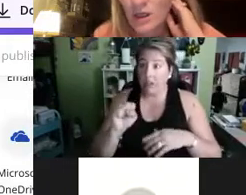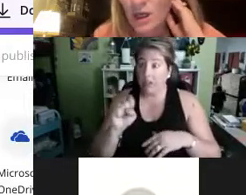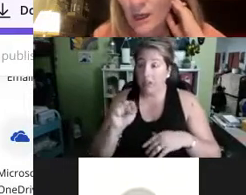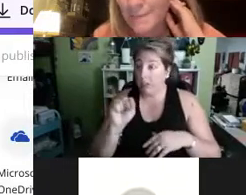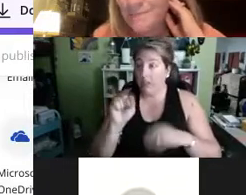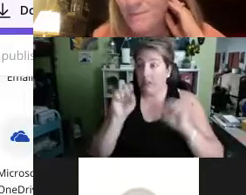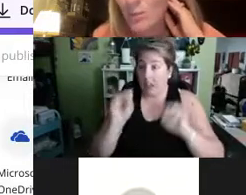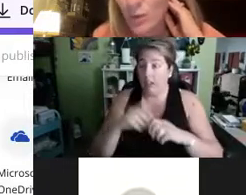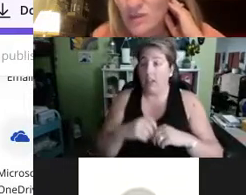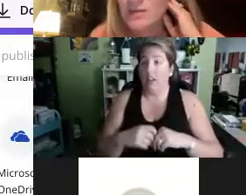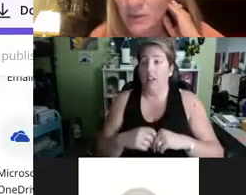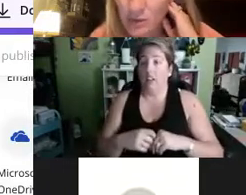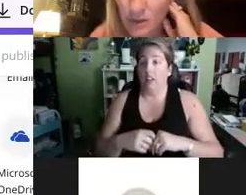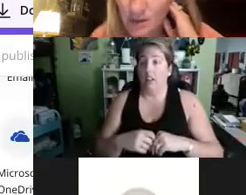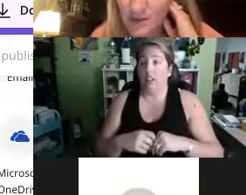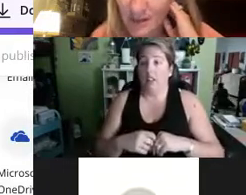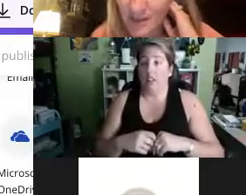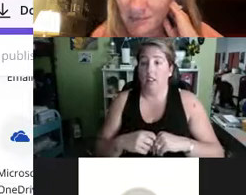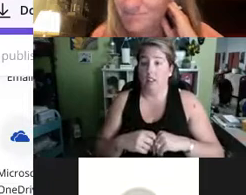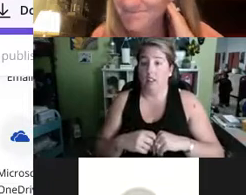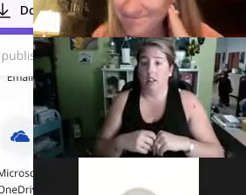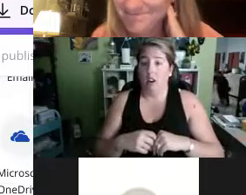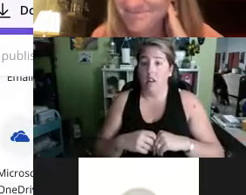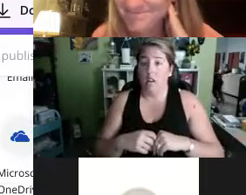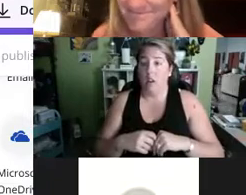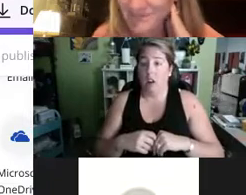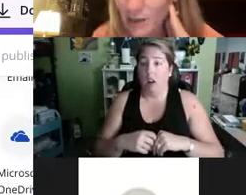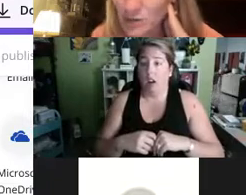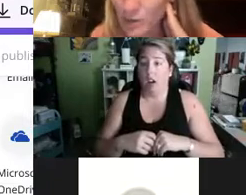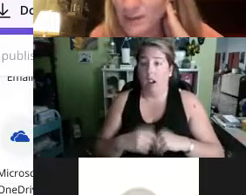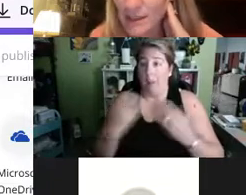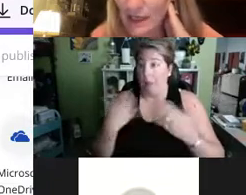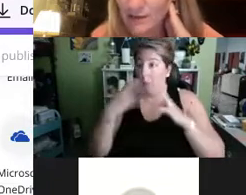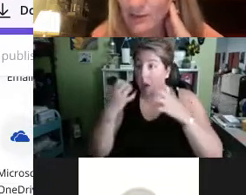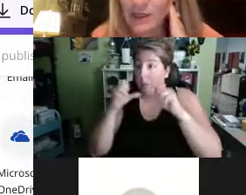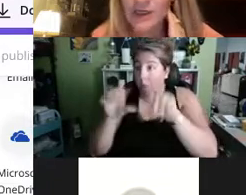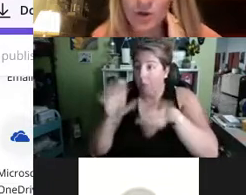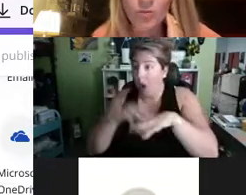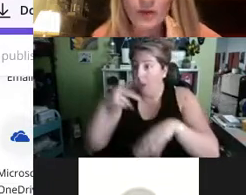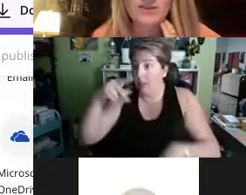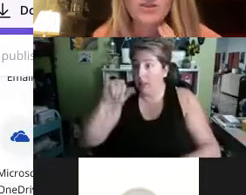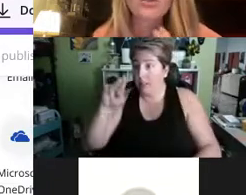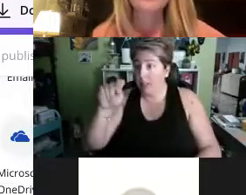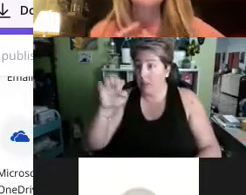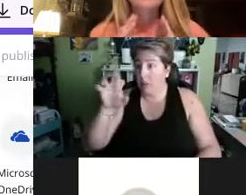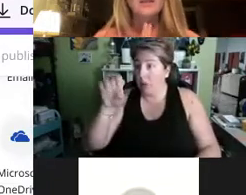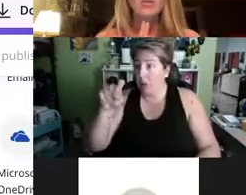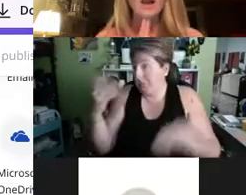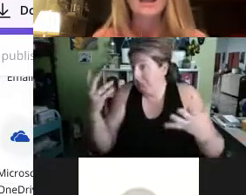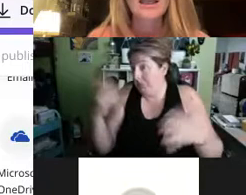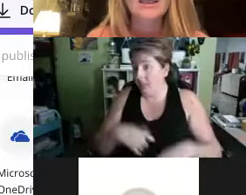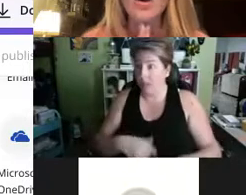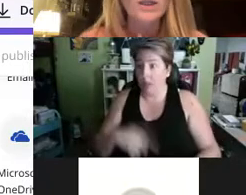linkable post in Pinterest. Like, how sweet is that? Like, it could go right to, let's